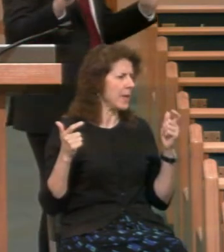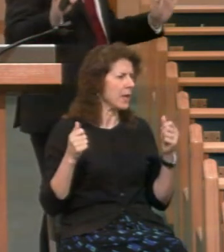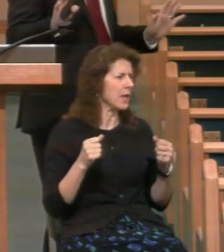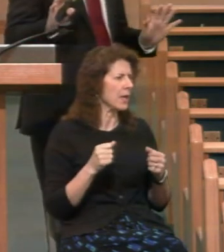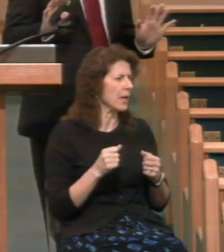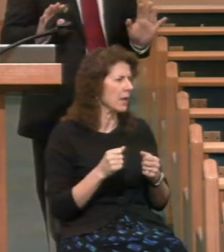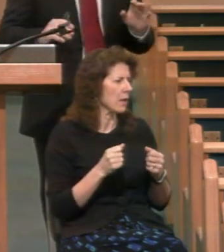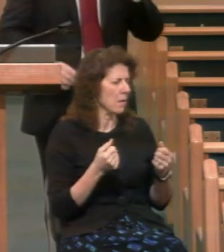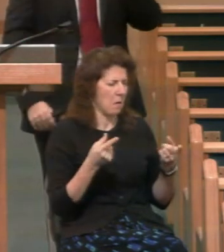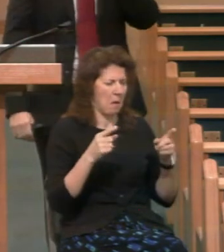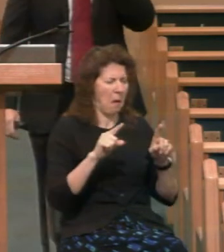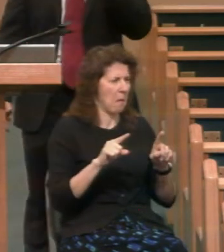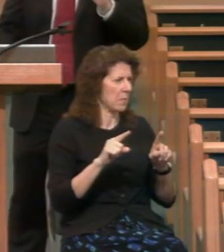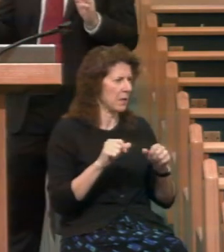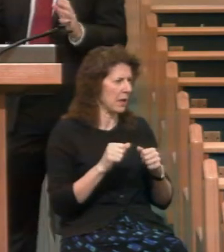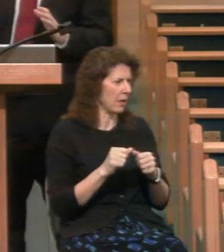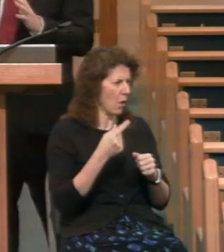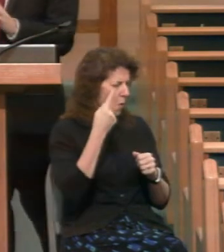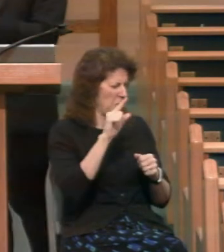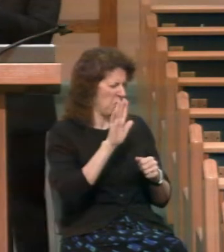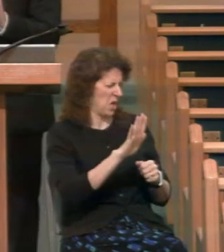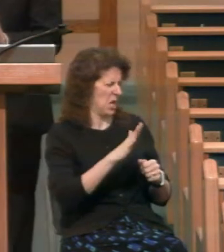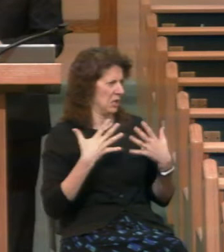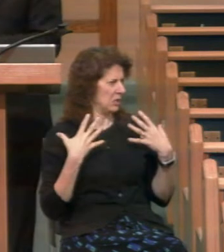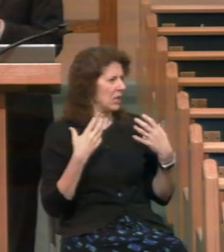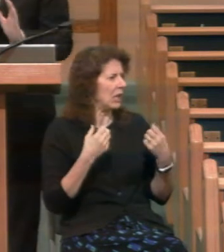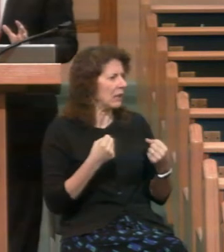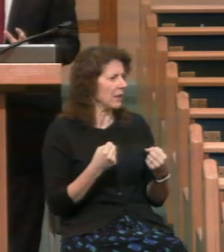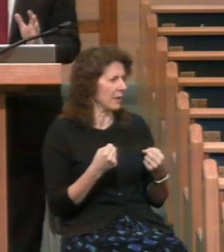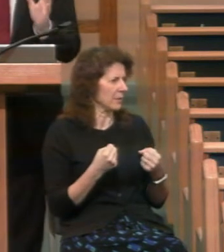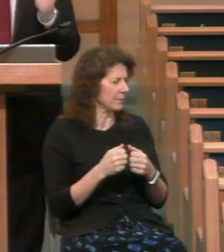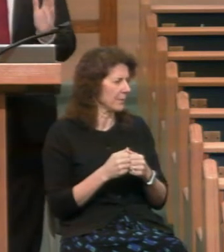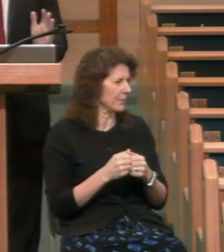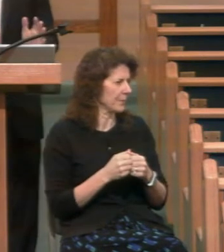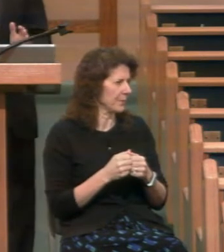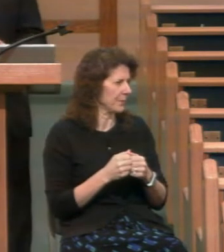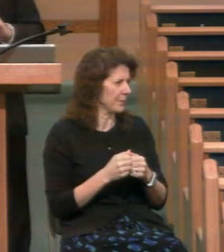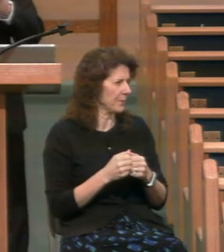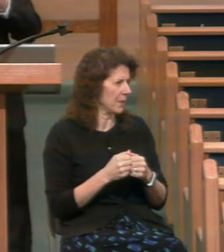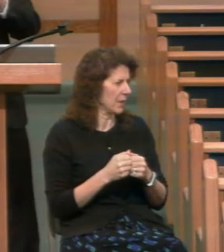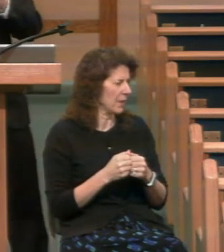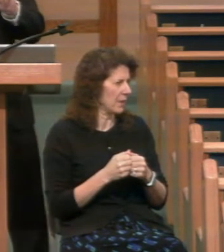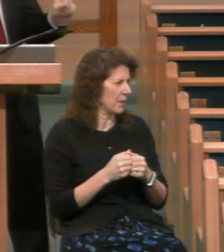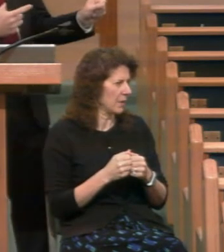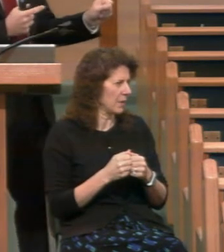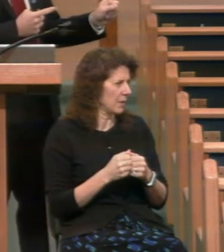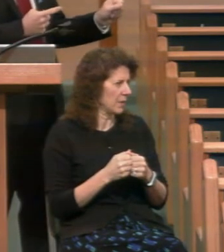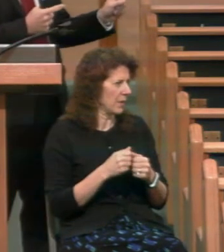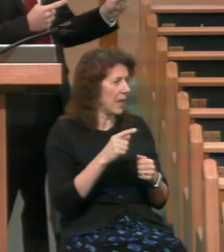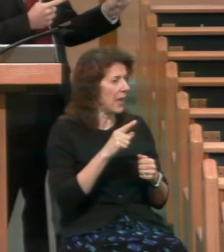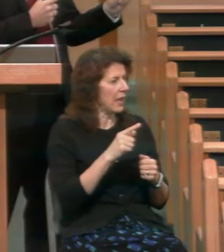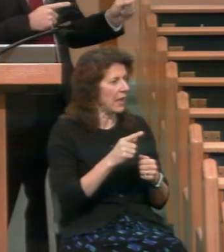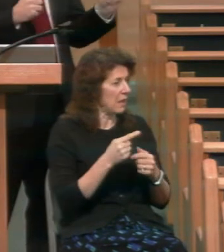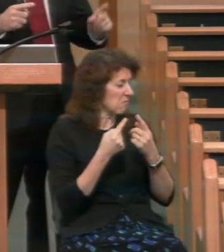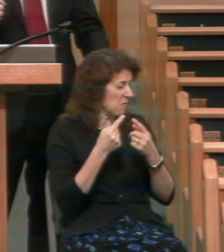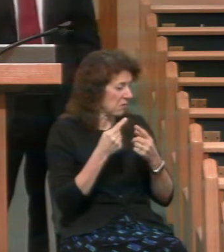whole big show, right? He came prepared to buy the show. He wanted the complete package, and he didn't get it. He goes to leave,